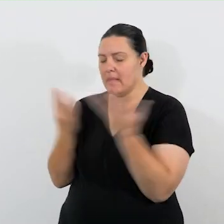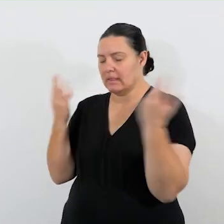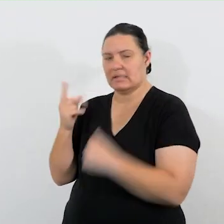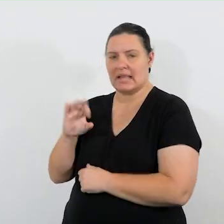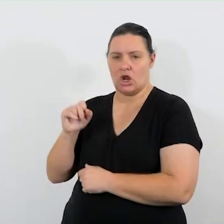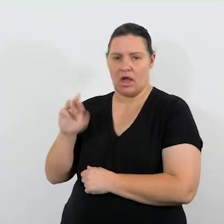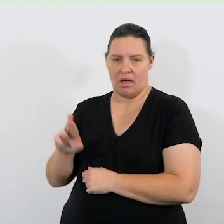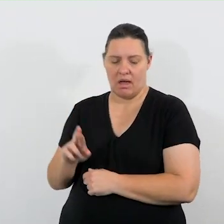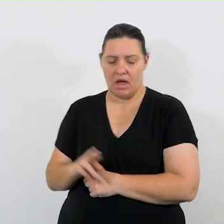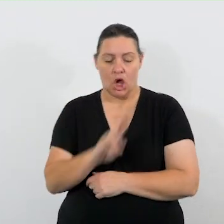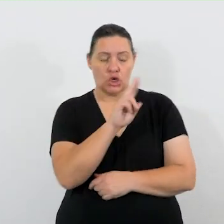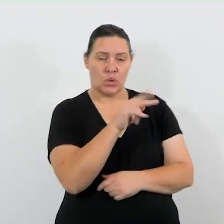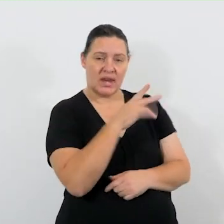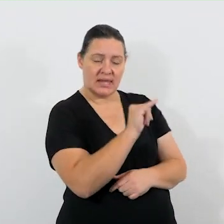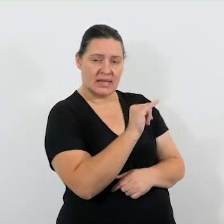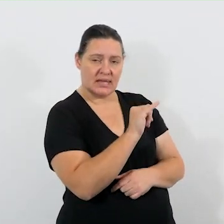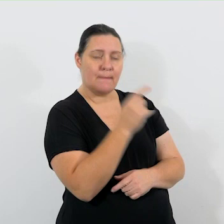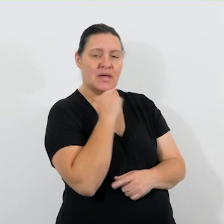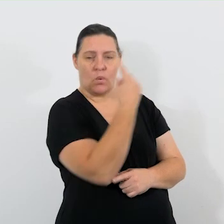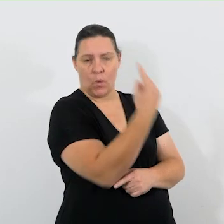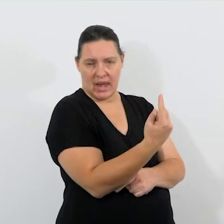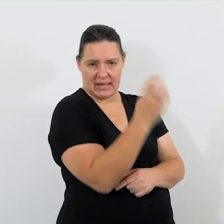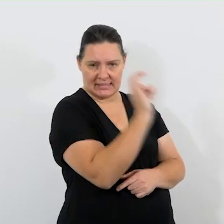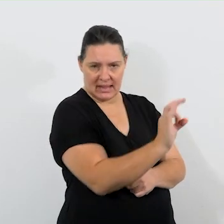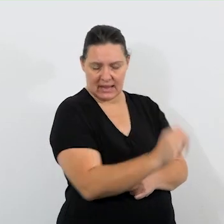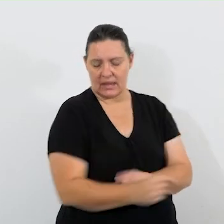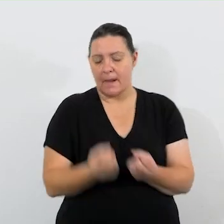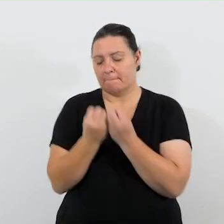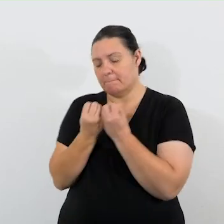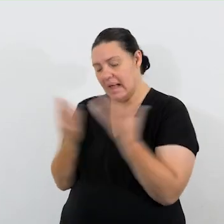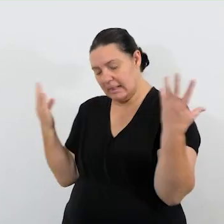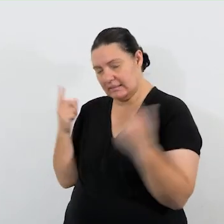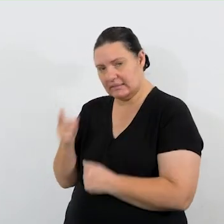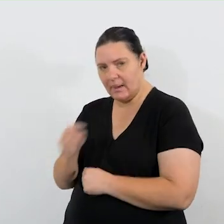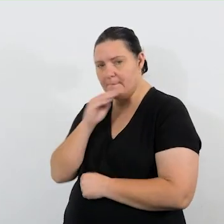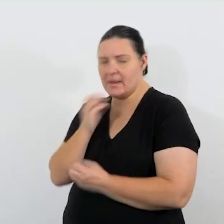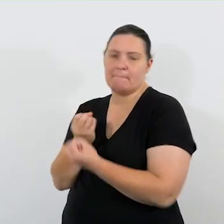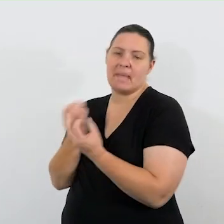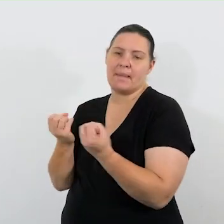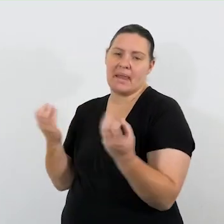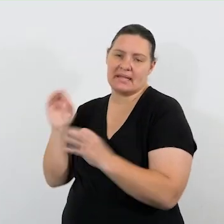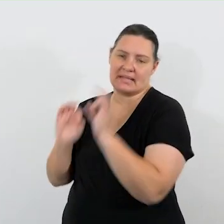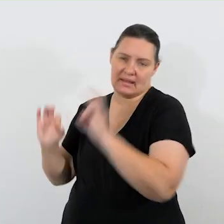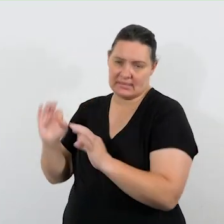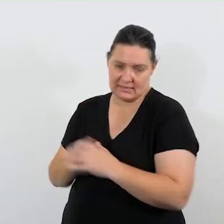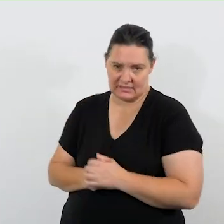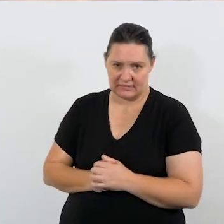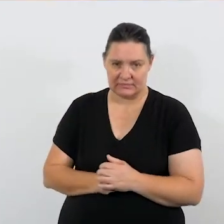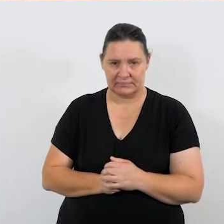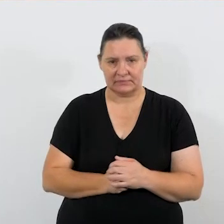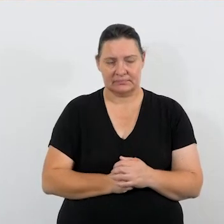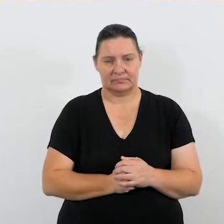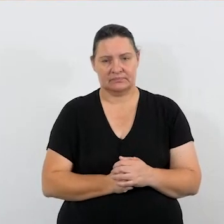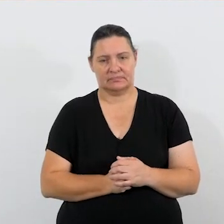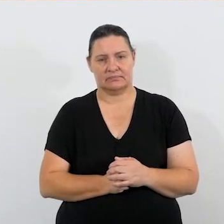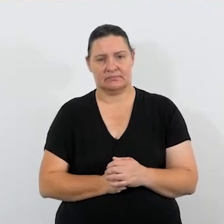and multicellular. If it is uni, it means it is made up of one cell. And then if it is multi, it means it is made